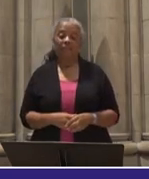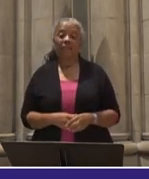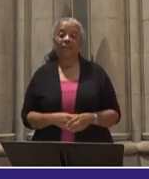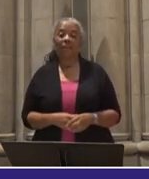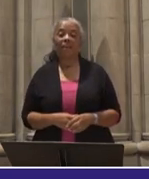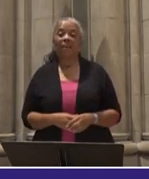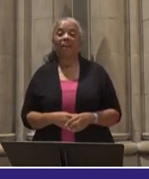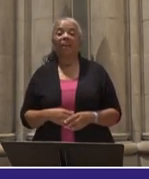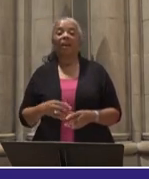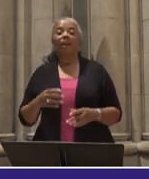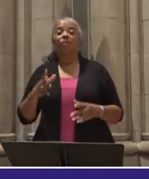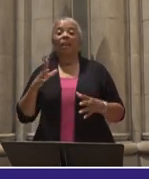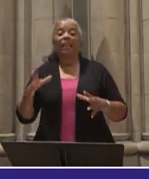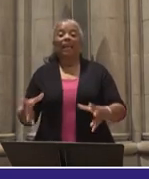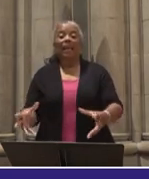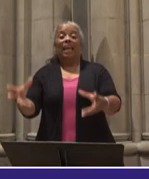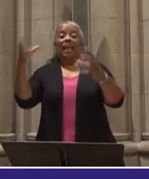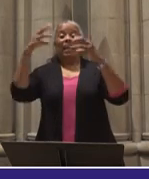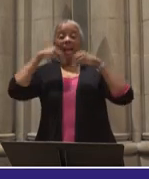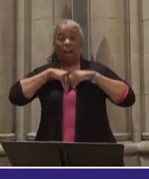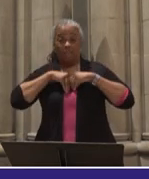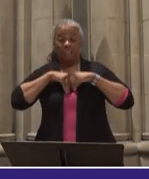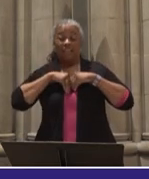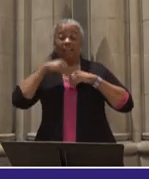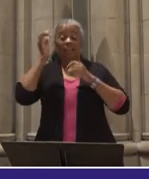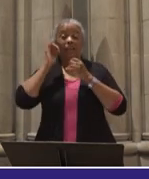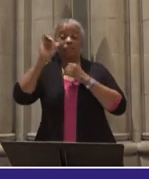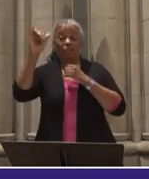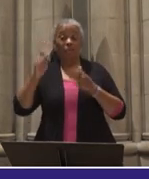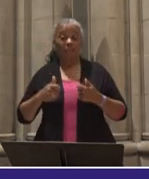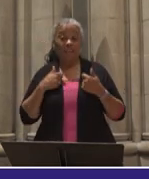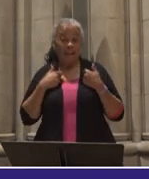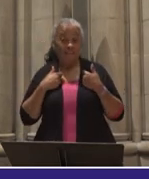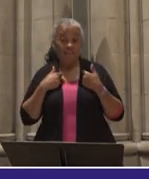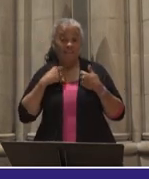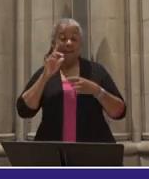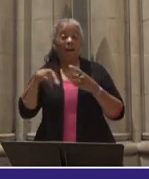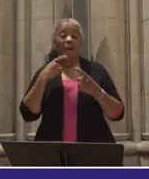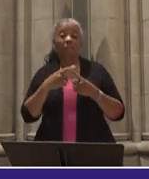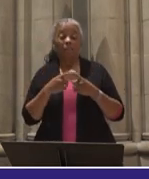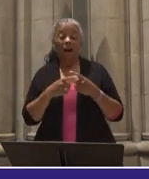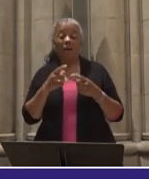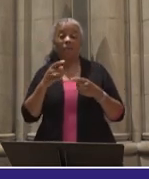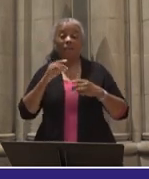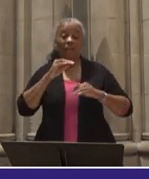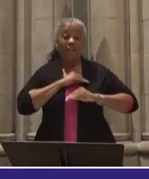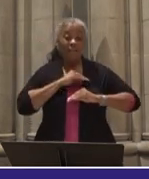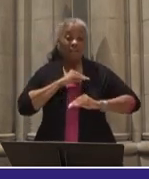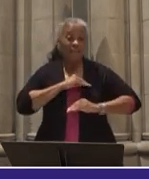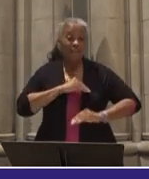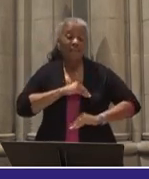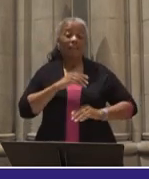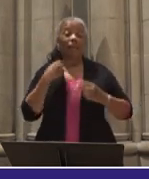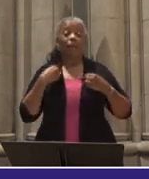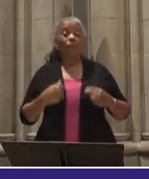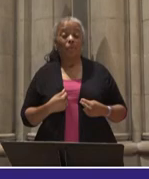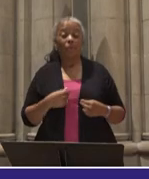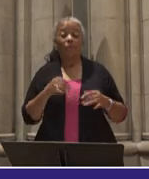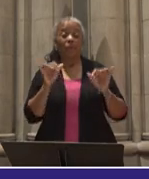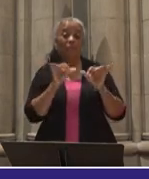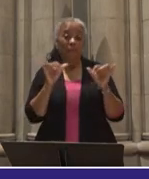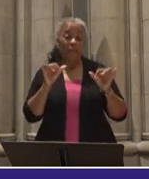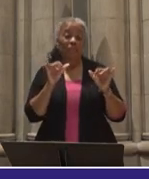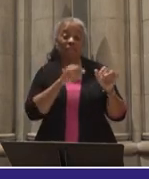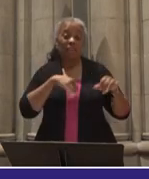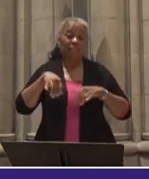inheriting eternal life is not about meeting certain human measures and standards or dominant cultural